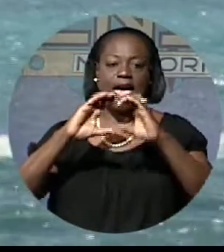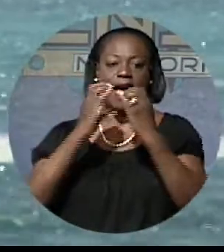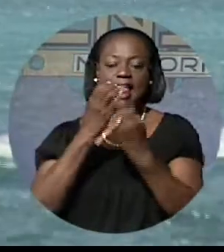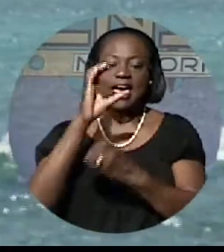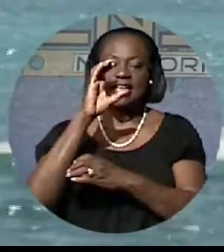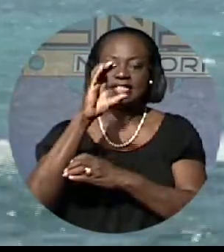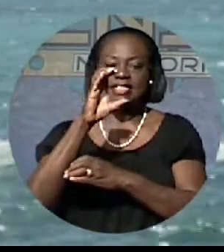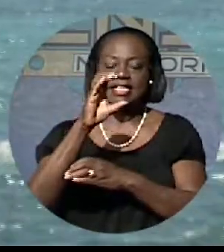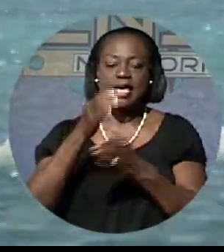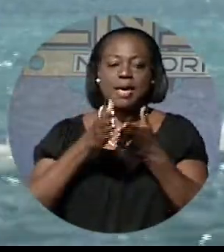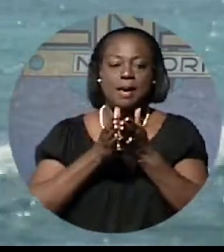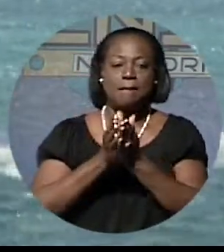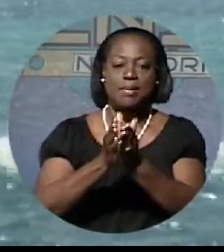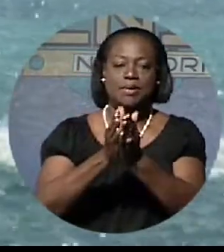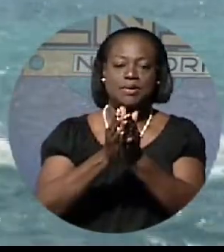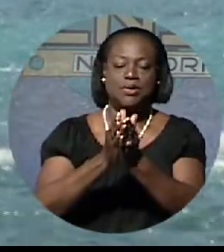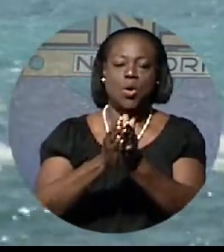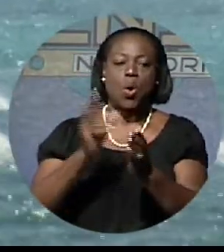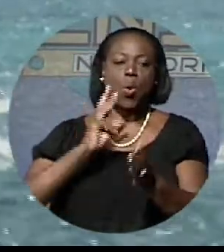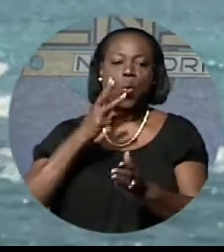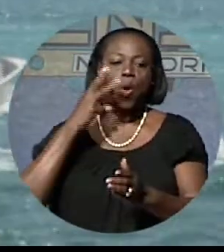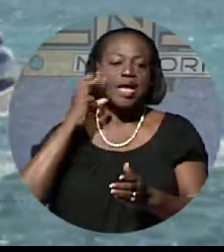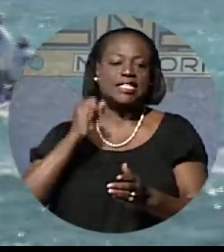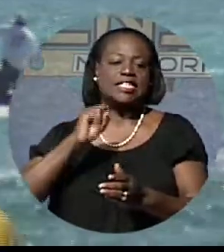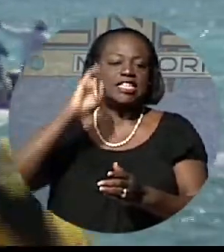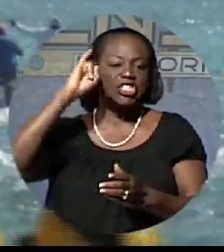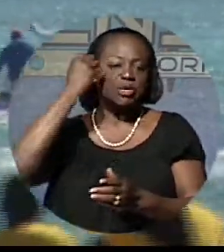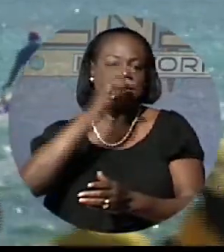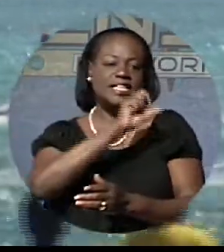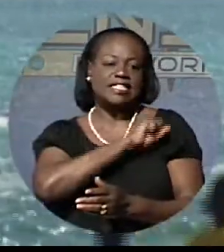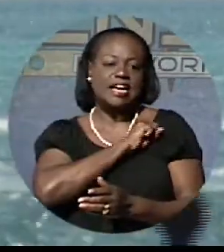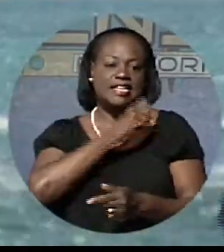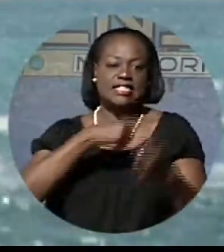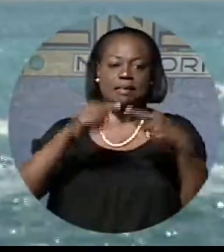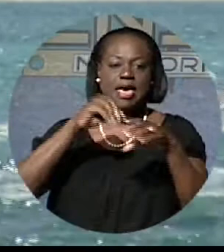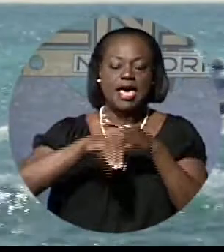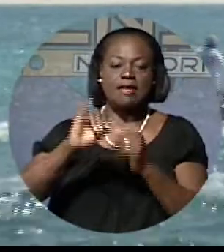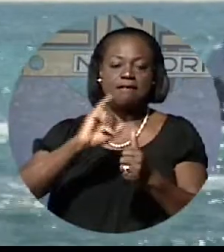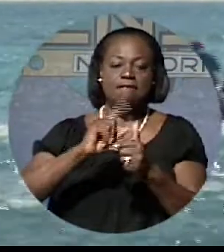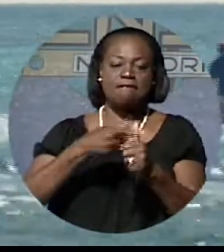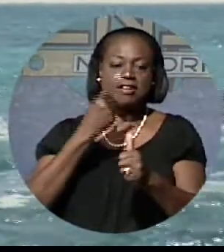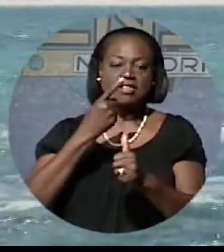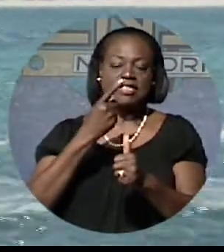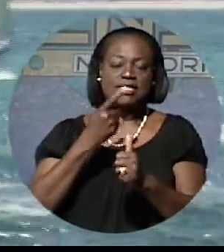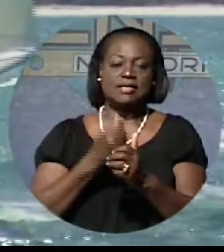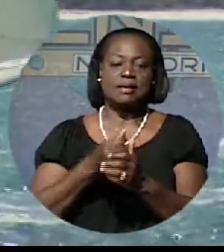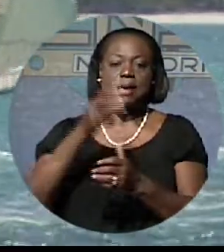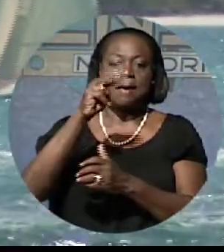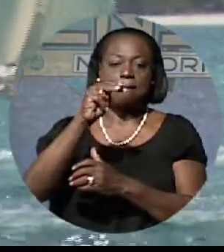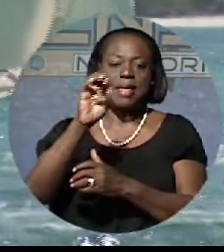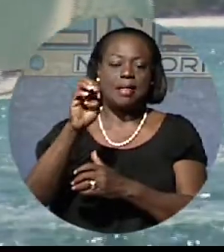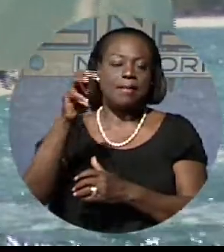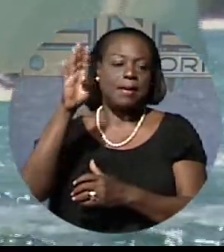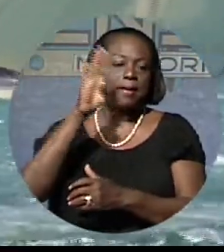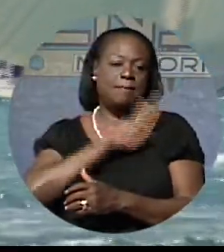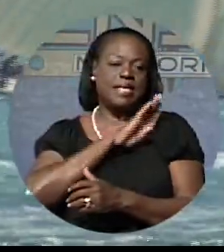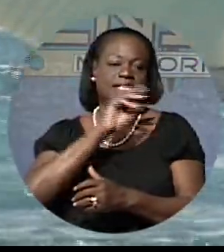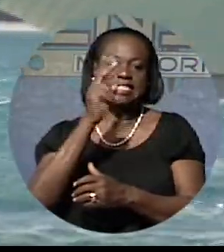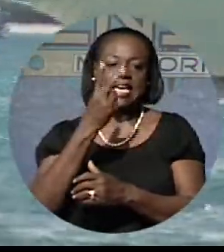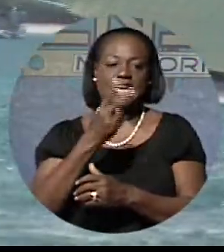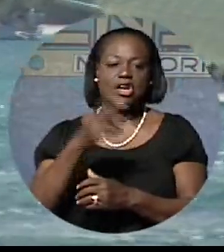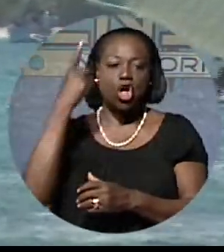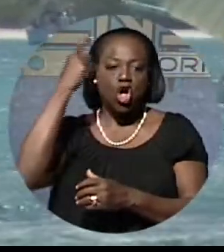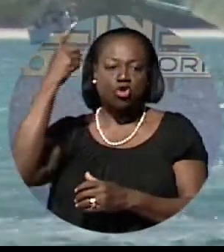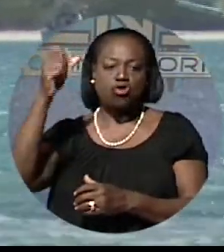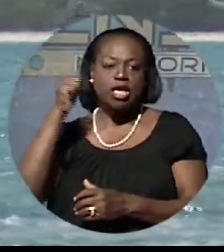good friend, the Crazy Dragon. Jimmy Saunders coming in first. Melva B, well, she came in second. Coming in third was